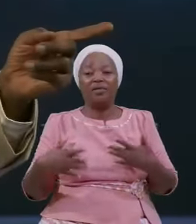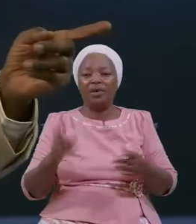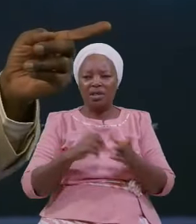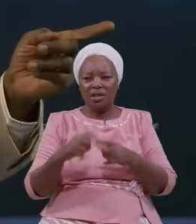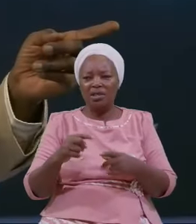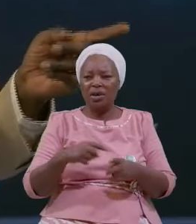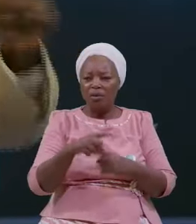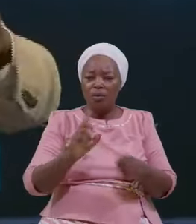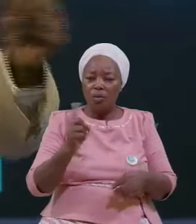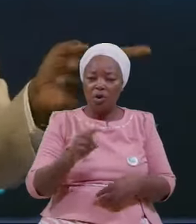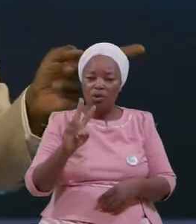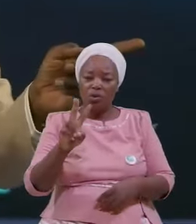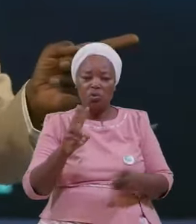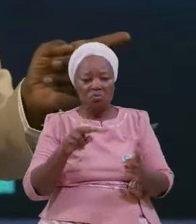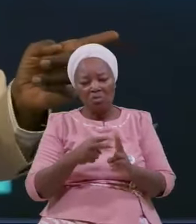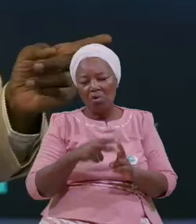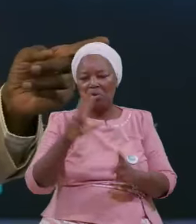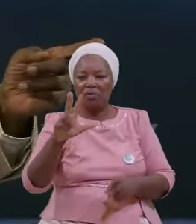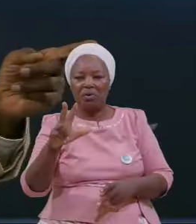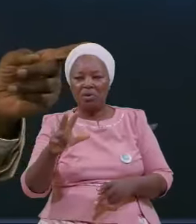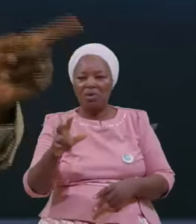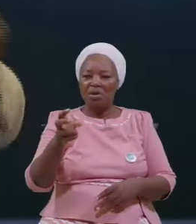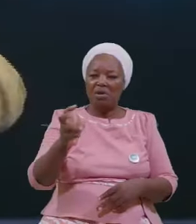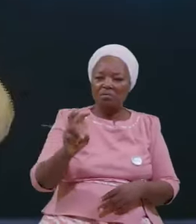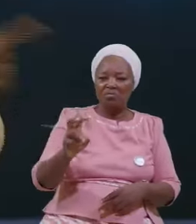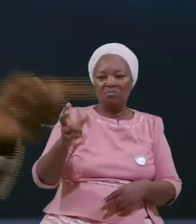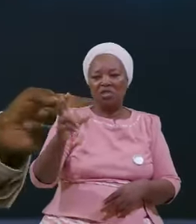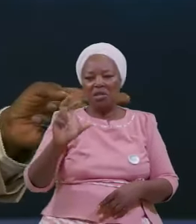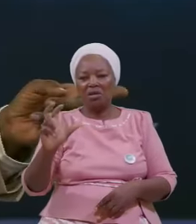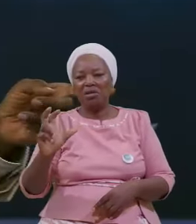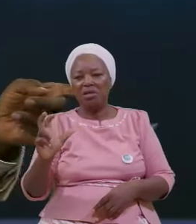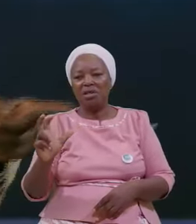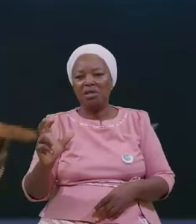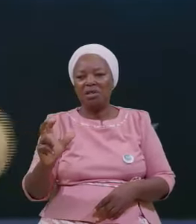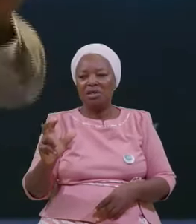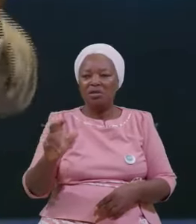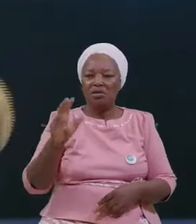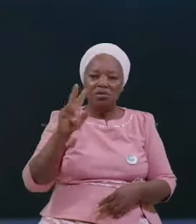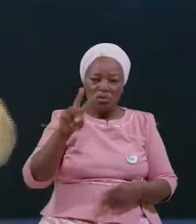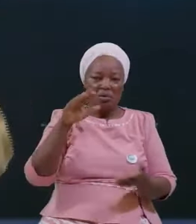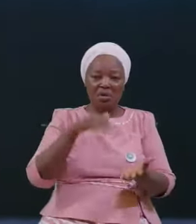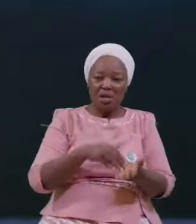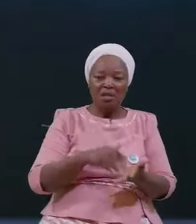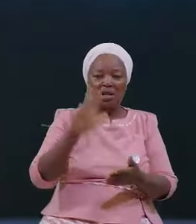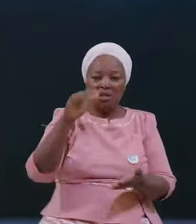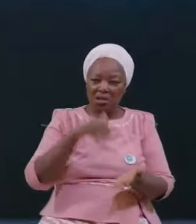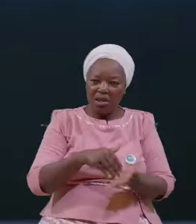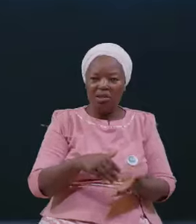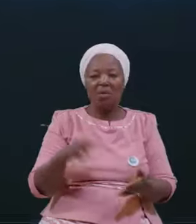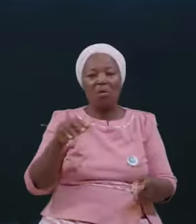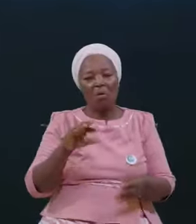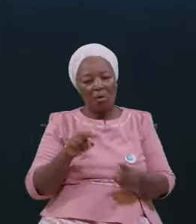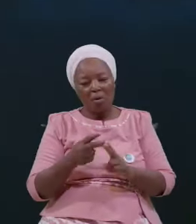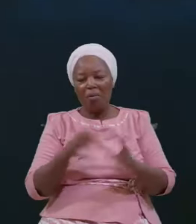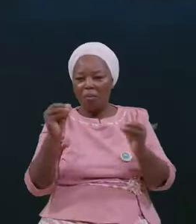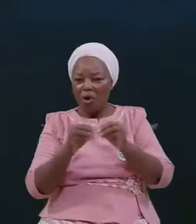2 or 3. 200, 300, 2,000, 3,000 or more are gathered